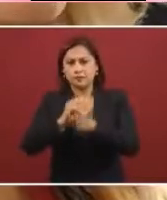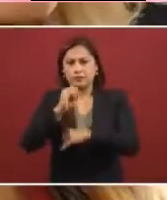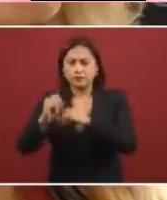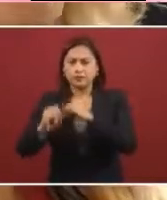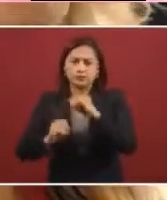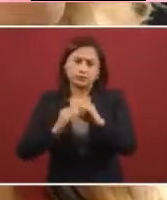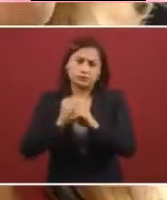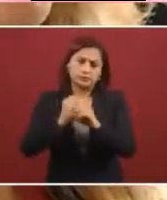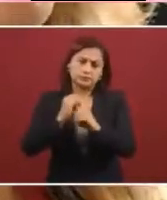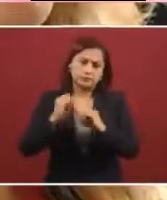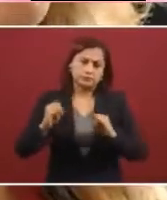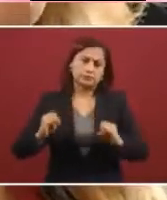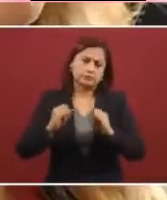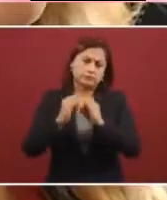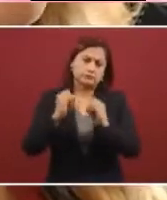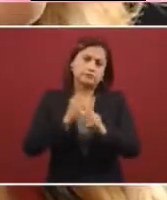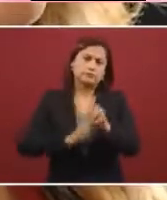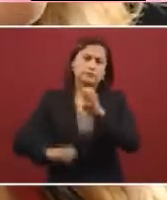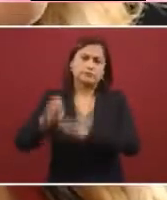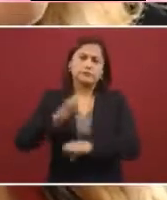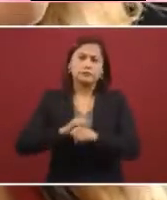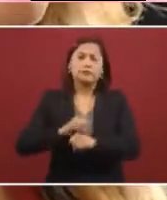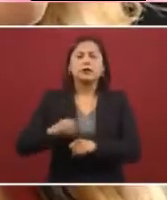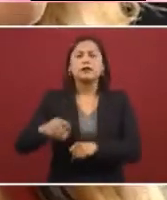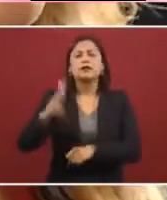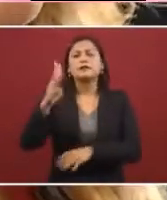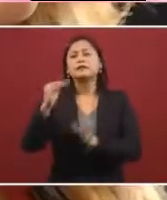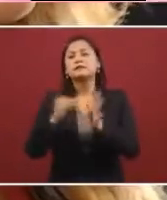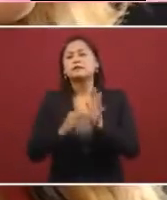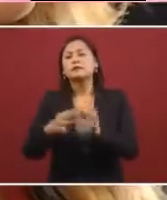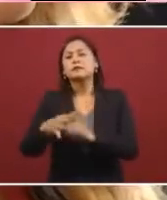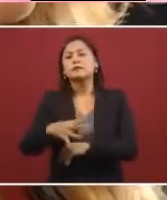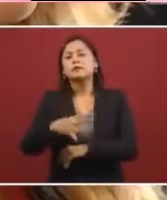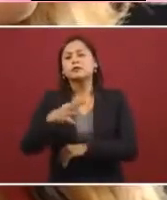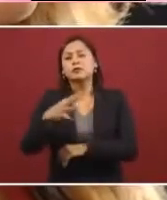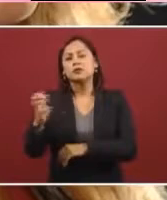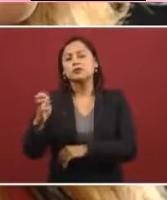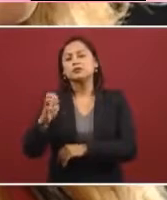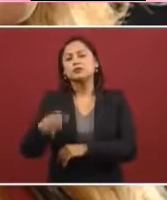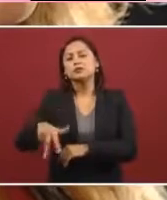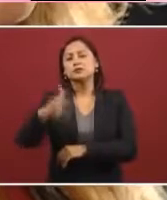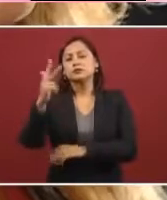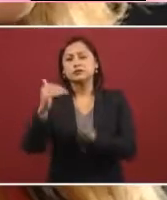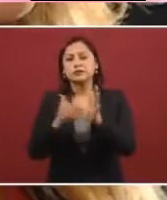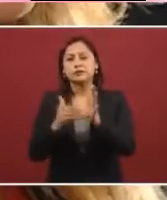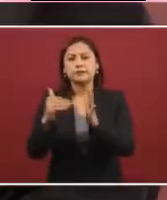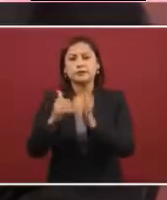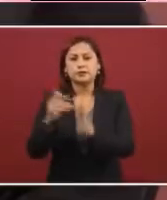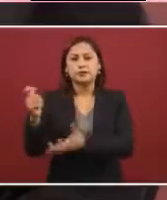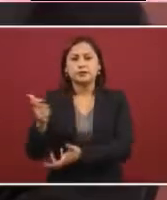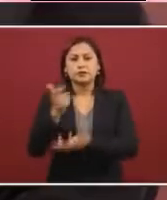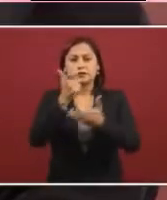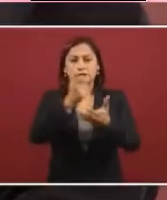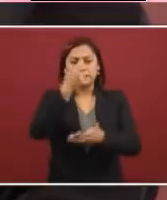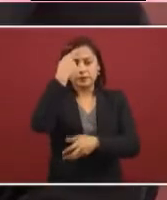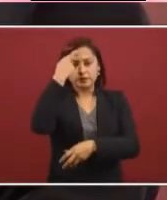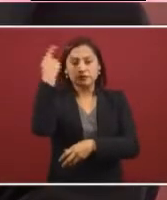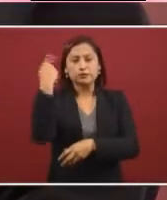Regarding the 3,413 millones de pesos para apoyar las tareas de emergencia y la reconstrucción de